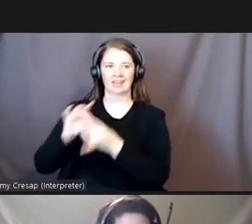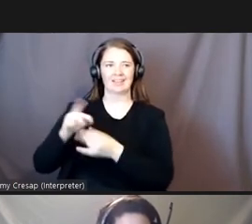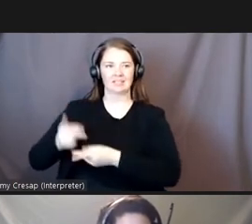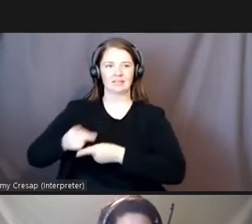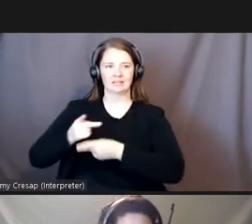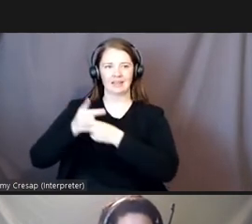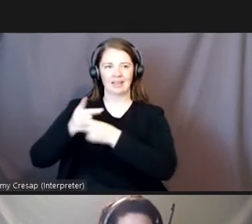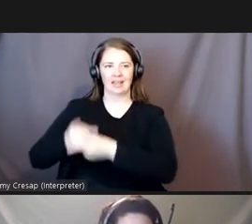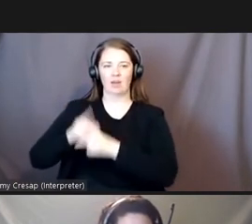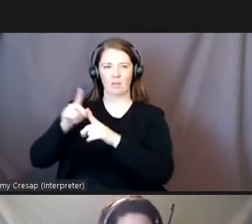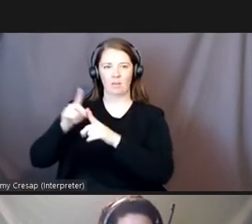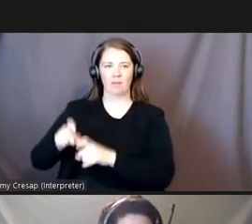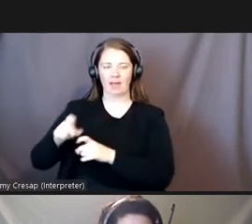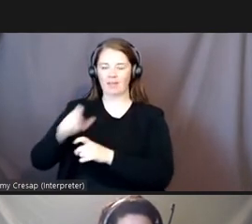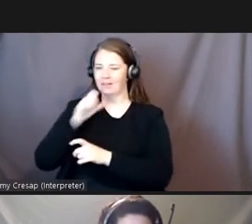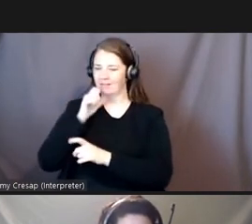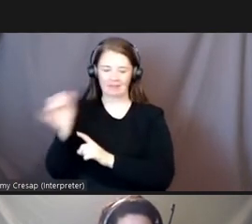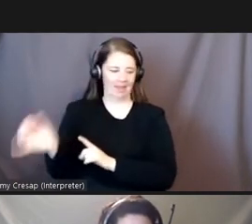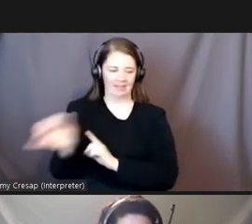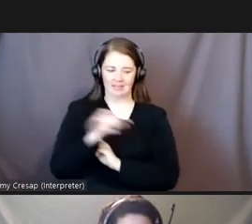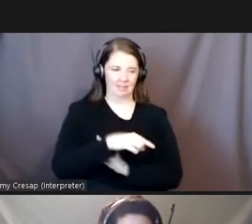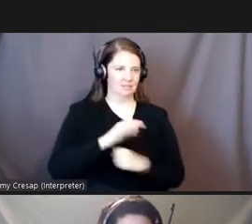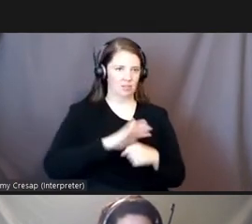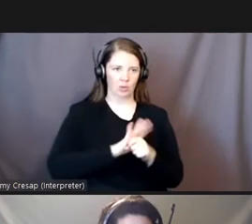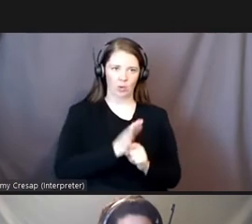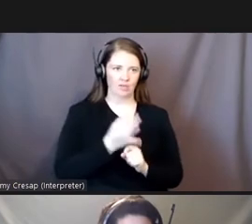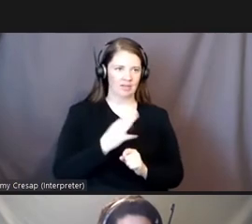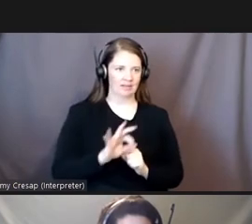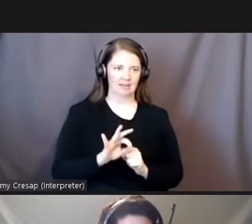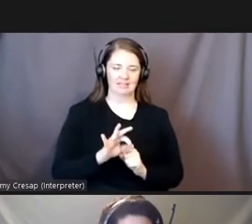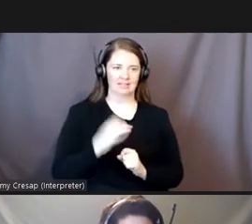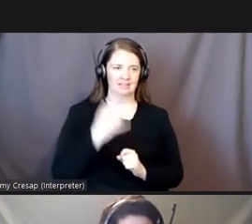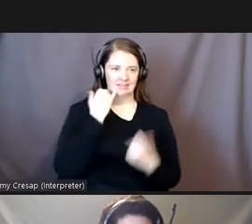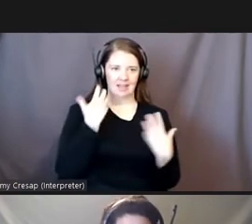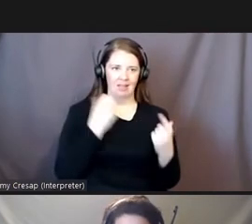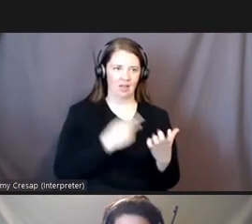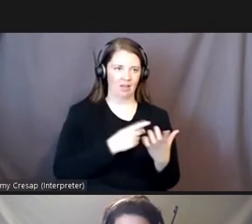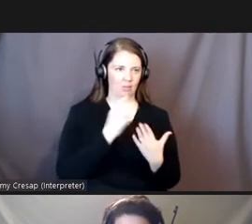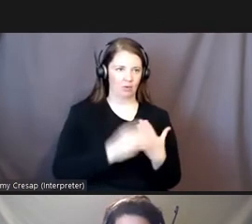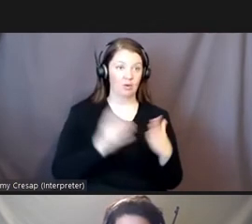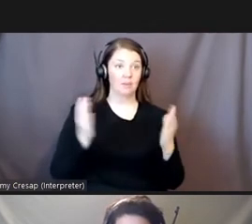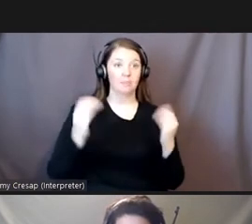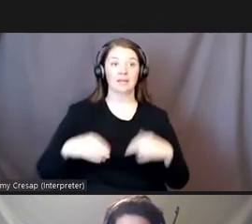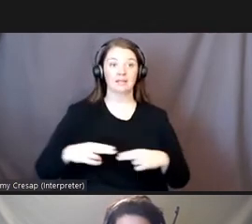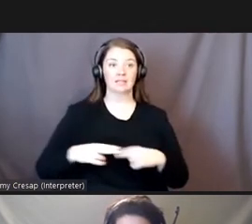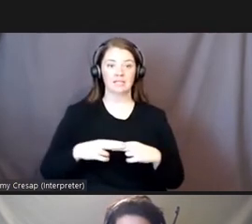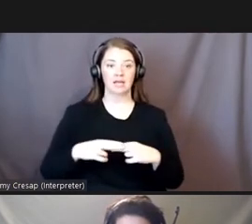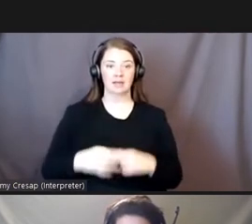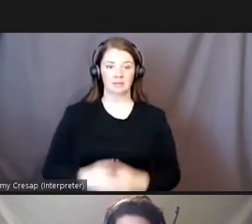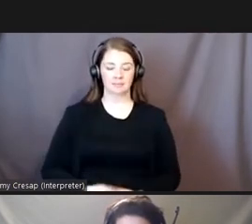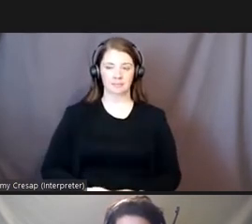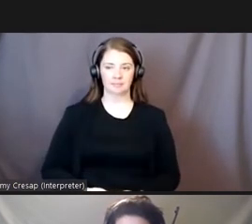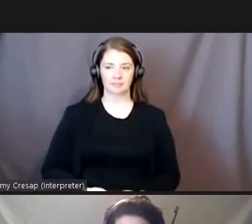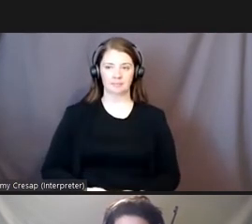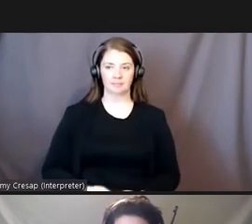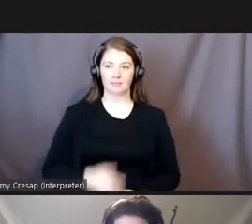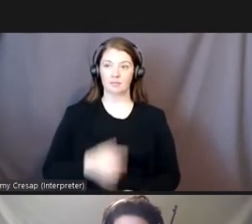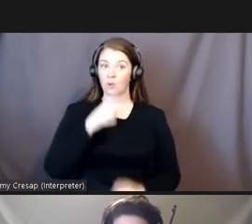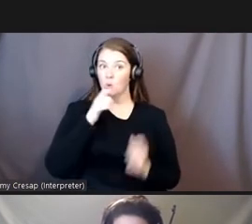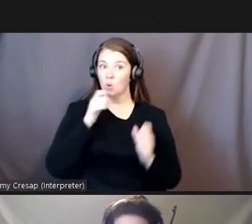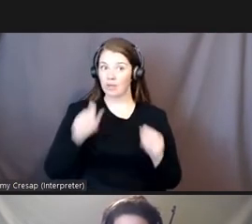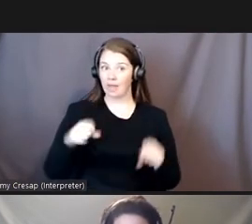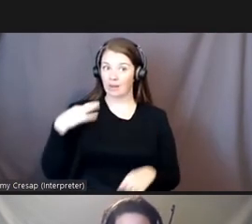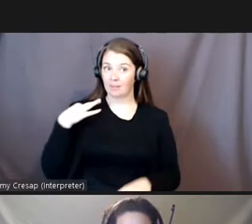necessarily attached to the COVID-19 telehealth program. Next slide, please. So who can